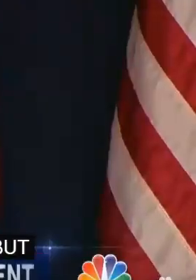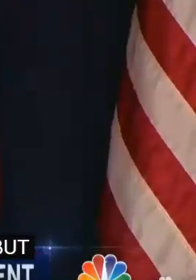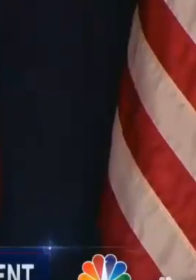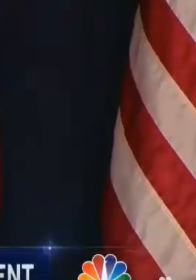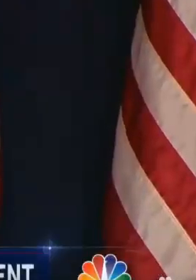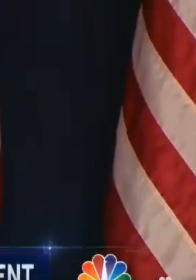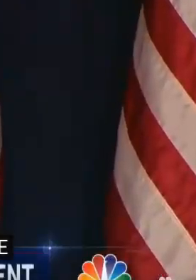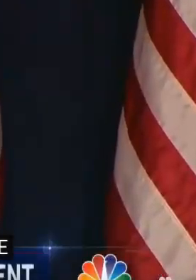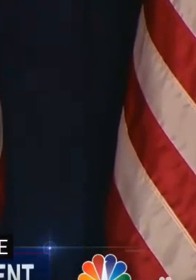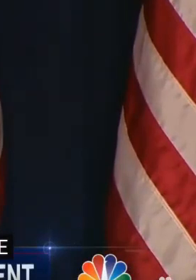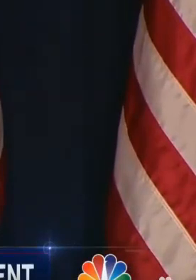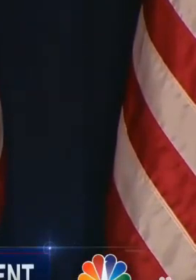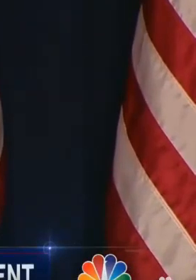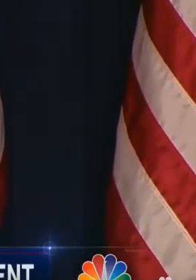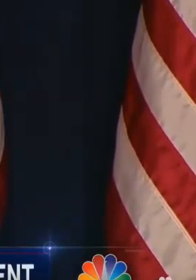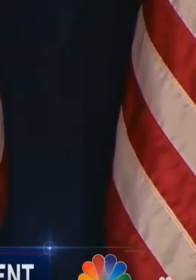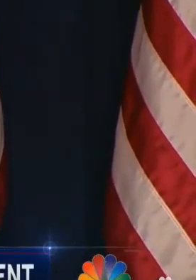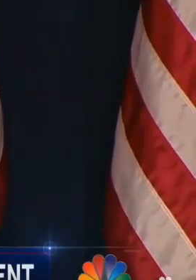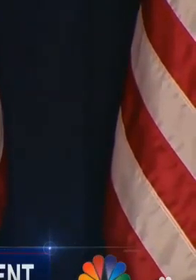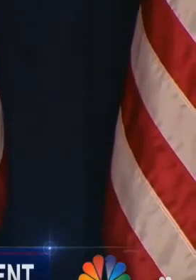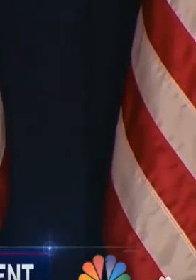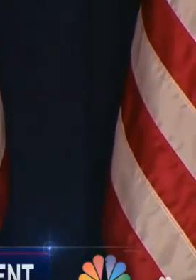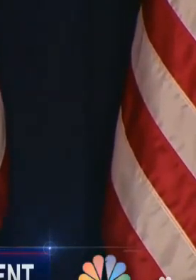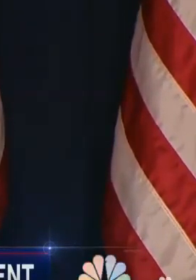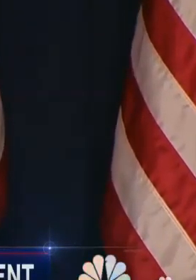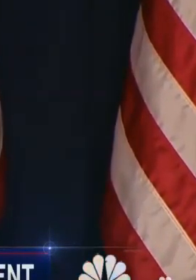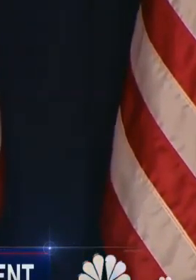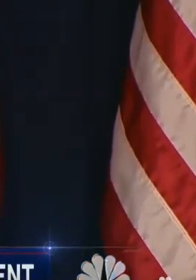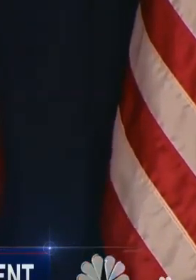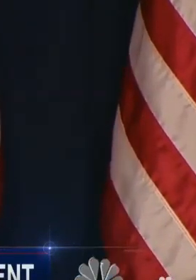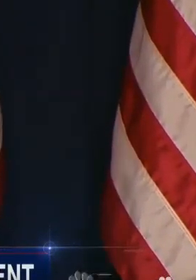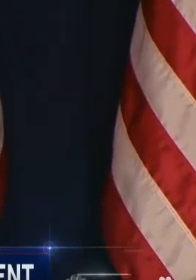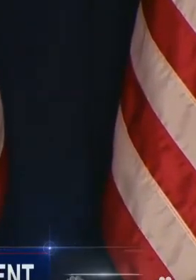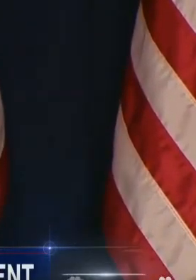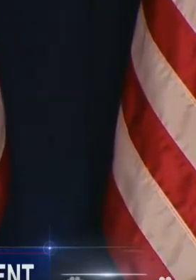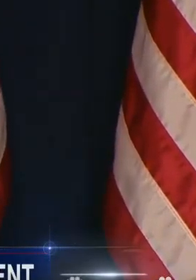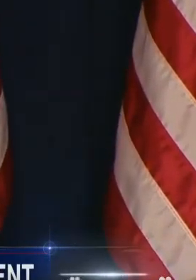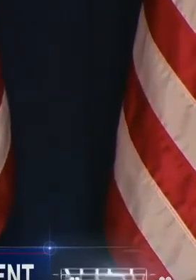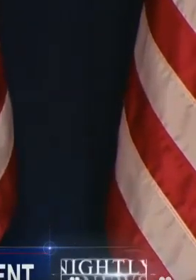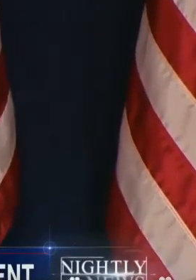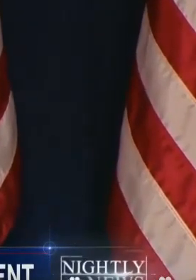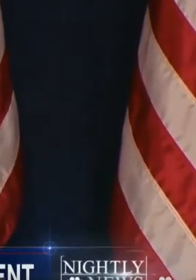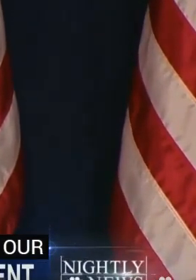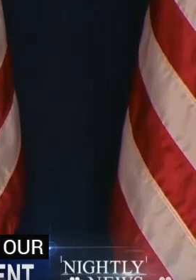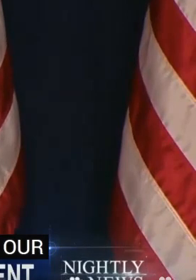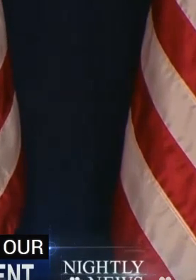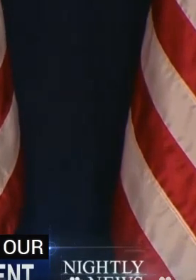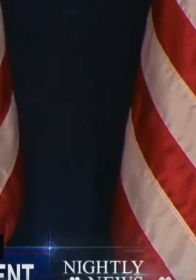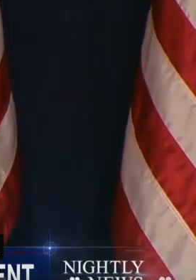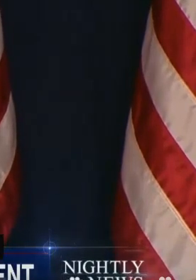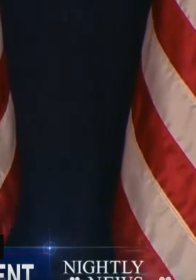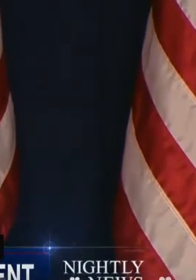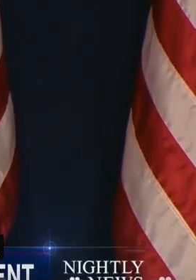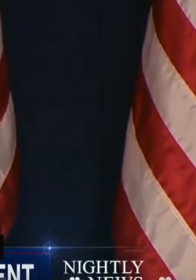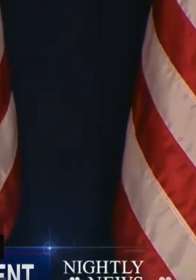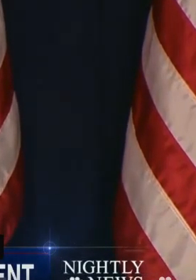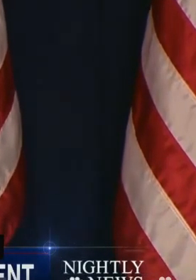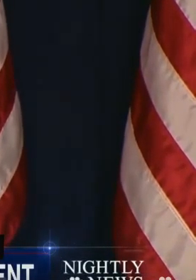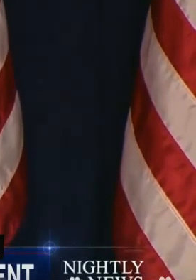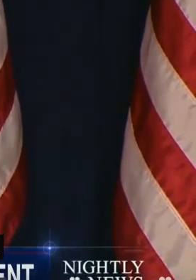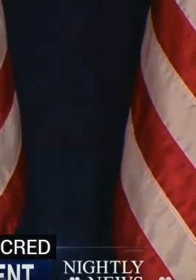Angry mobs are trying to tear down statues of our founders, deface our most sacred